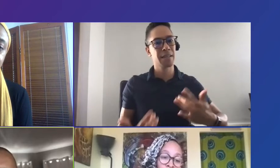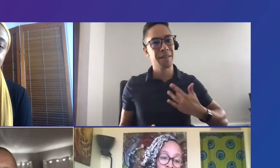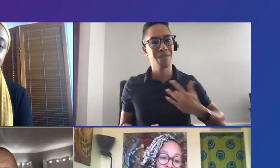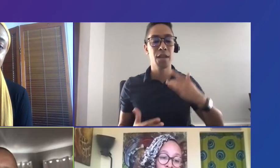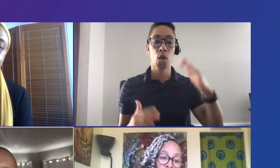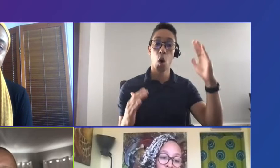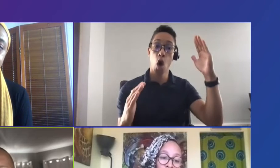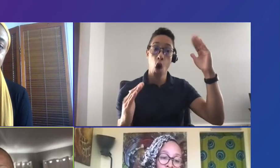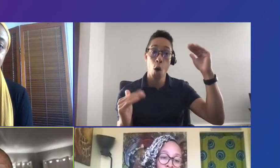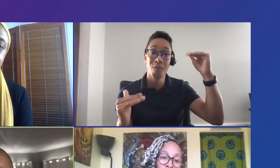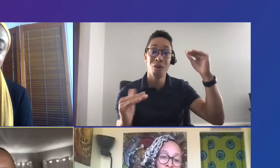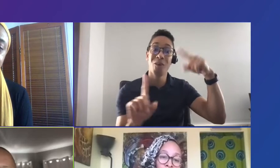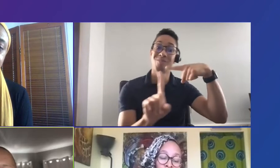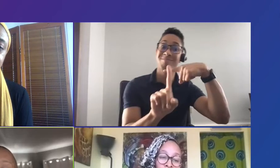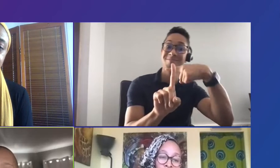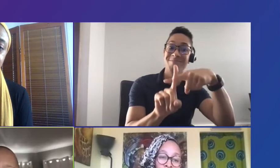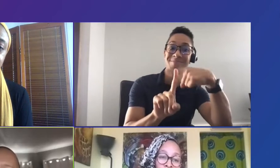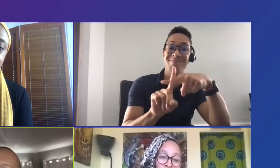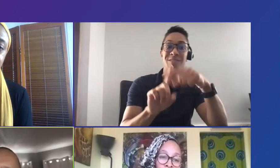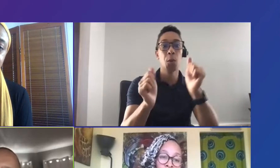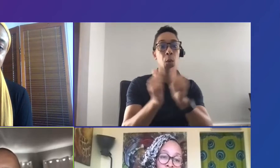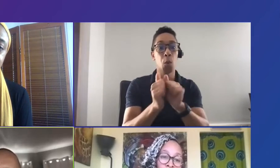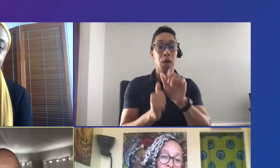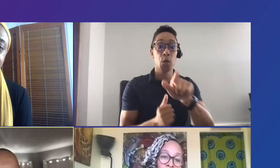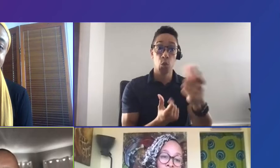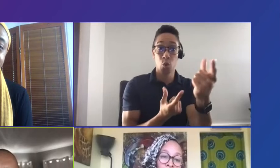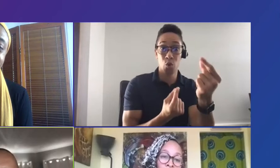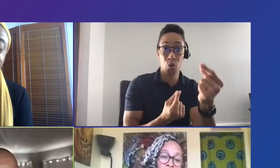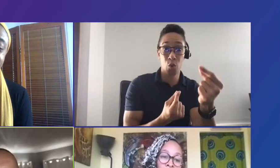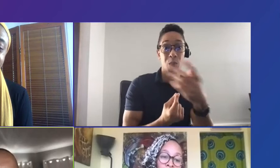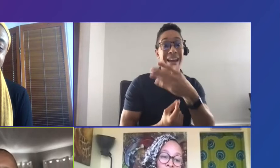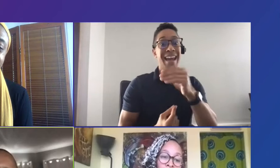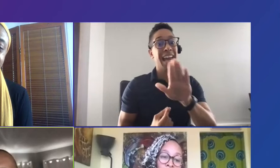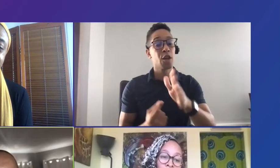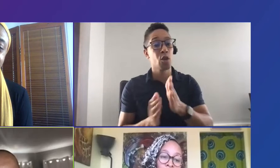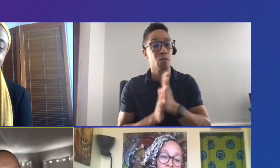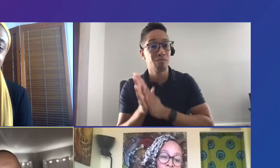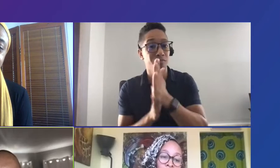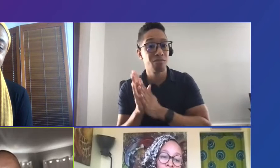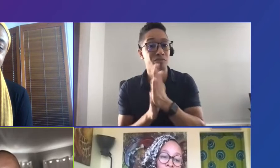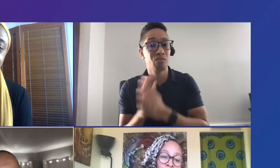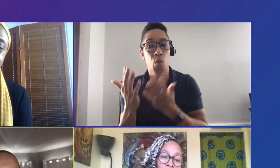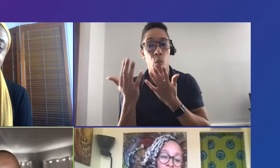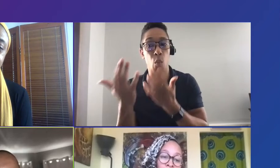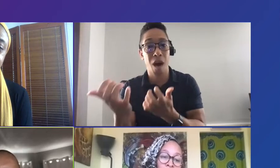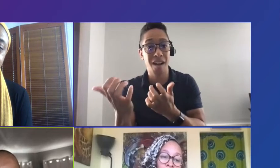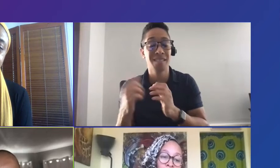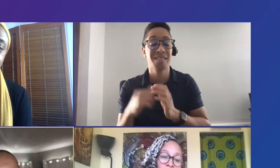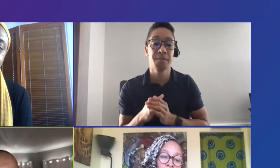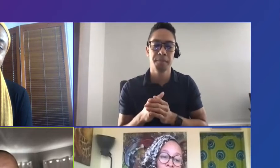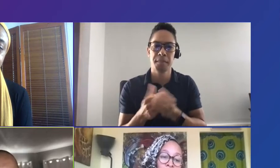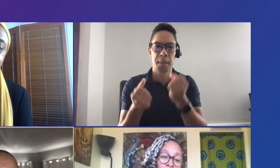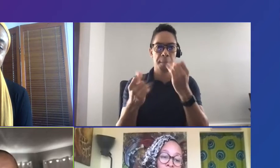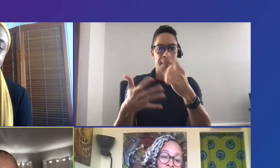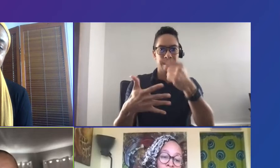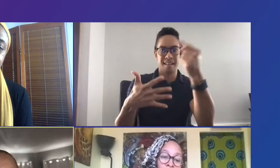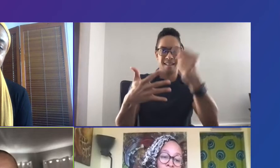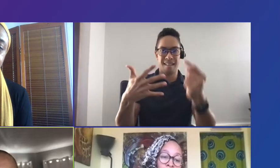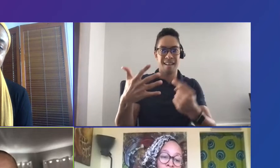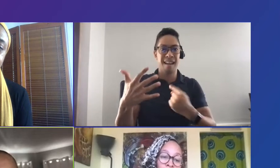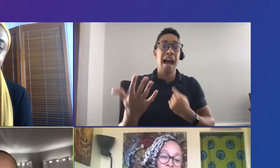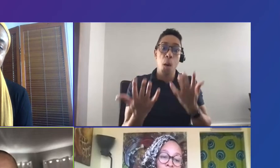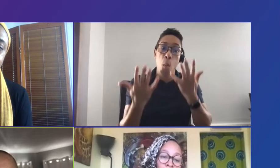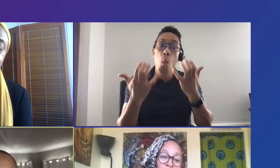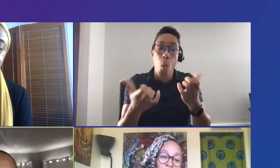with what you're doing and what you want to do. Because there's so many things I would love to do at this point with, you know, with everything